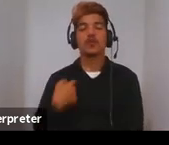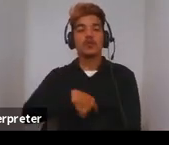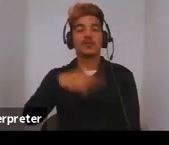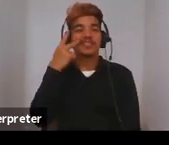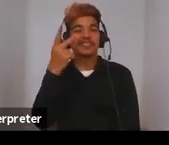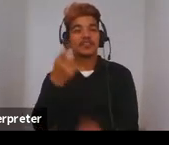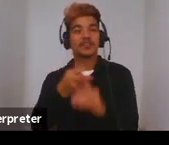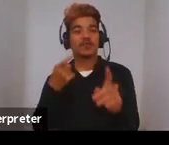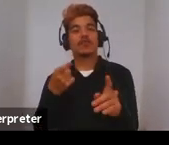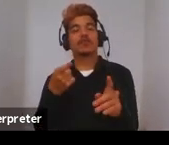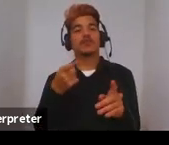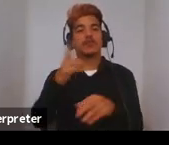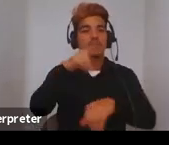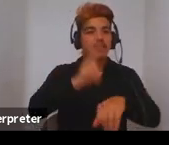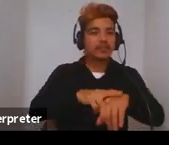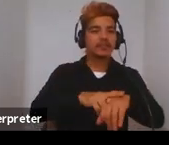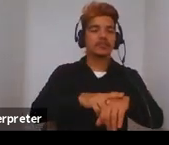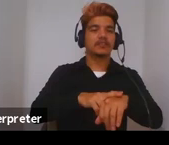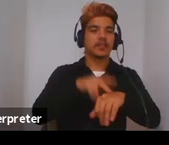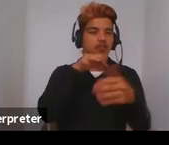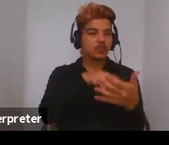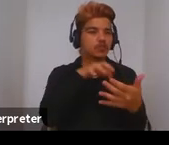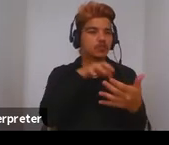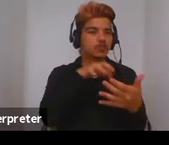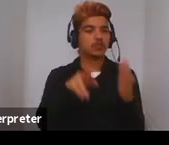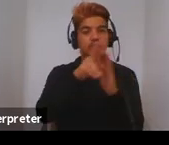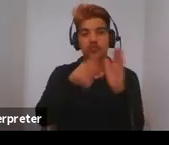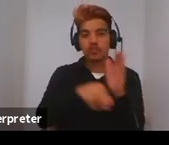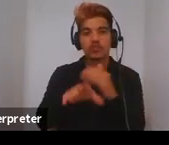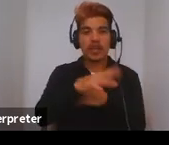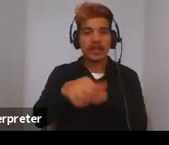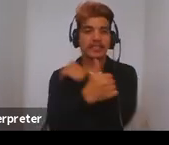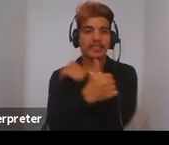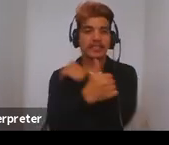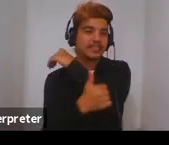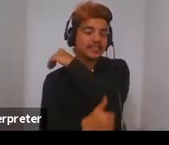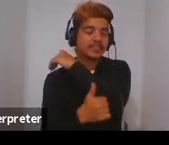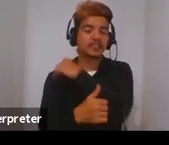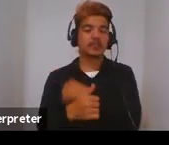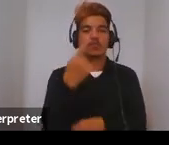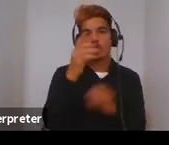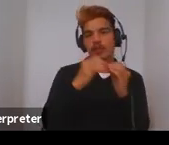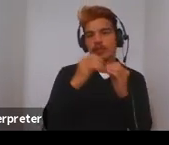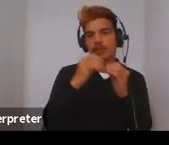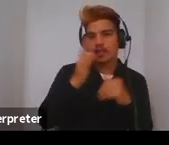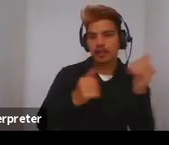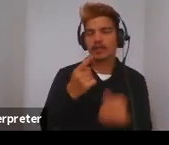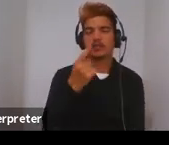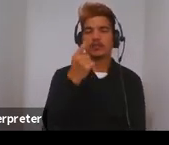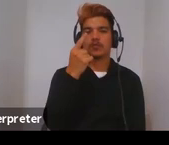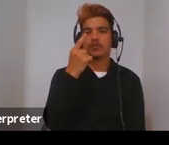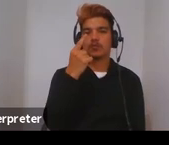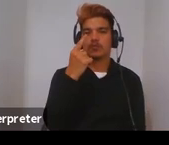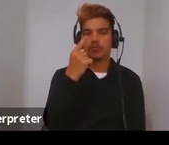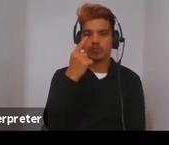from national studies of the United States and territories that more than 1 in 3 women experience